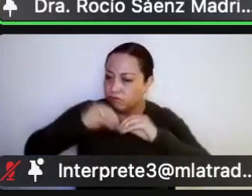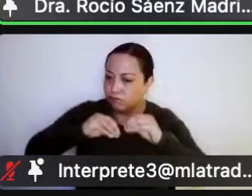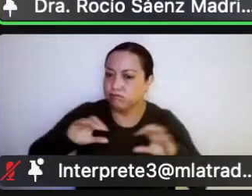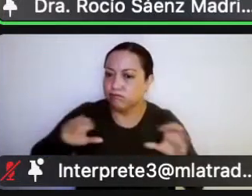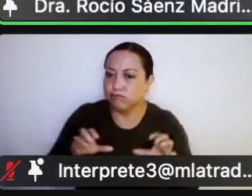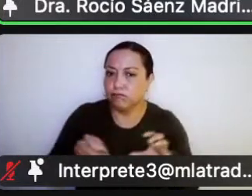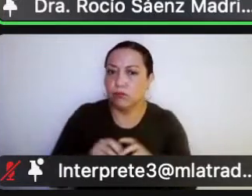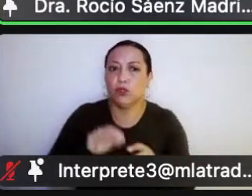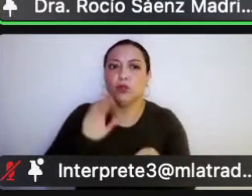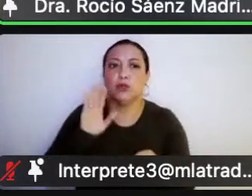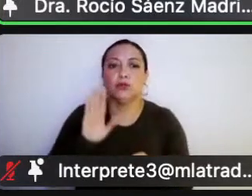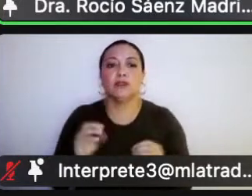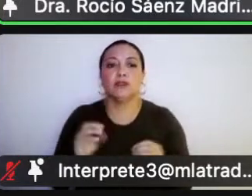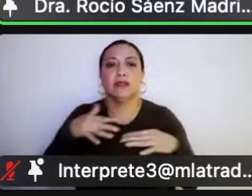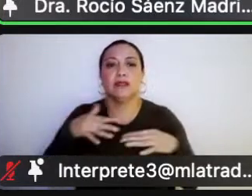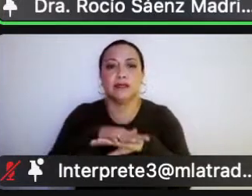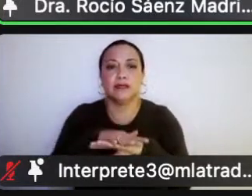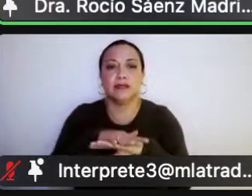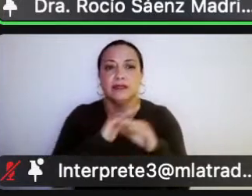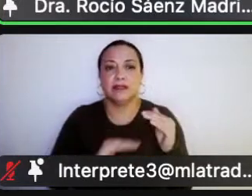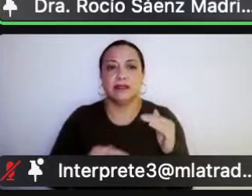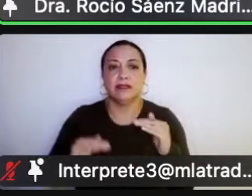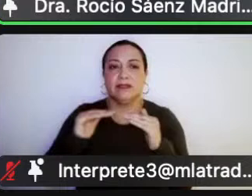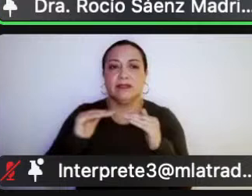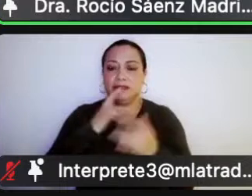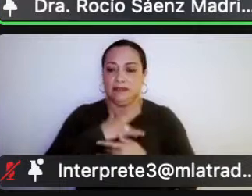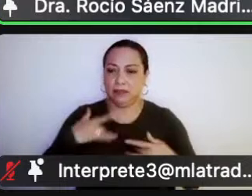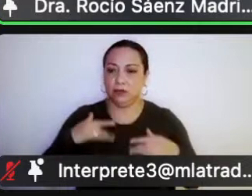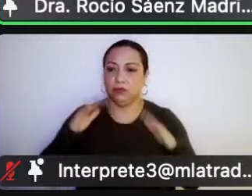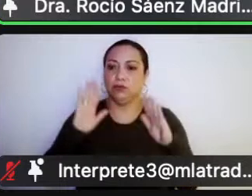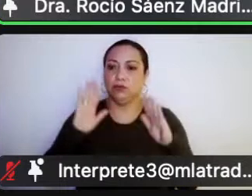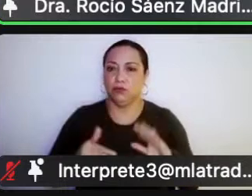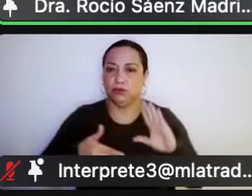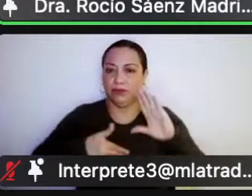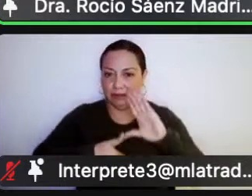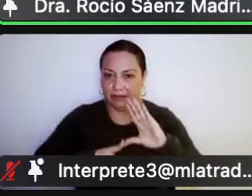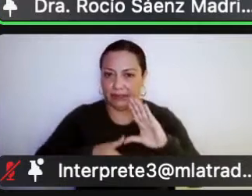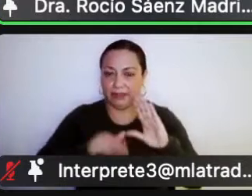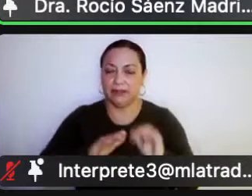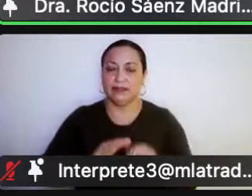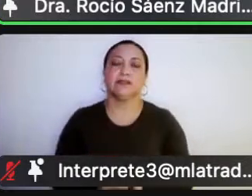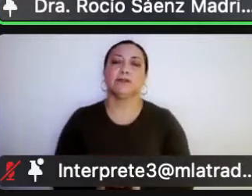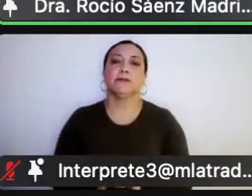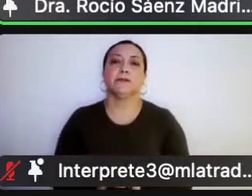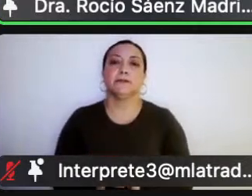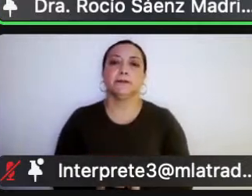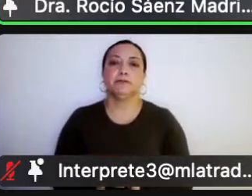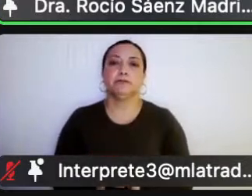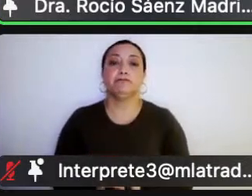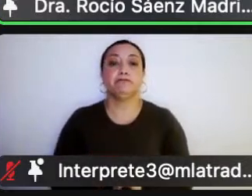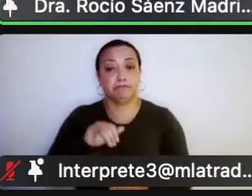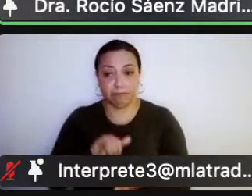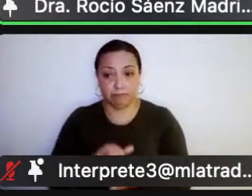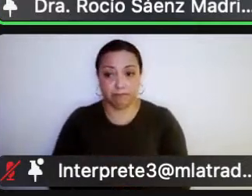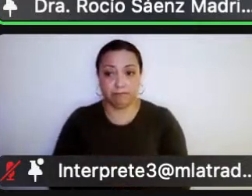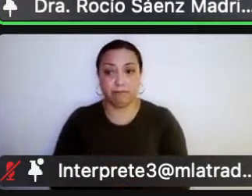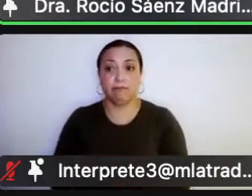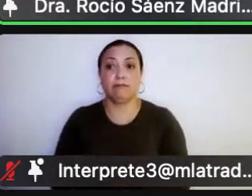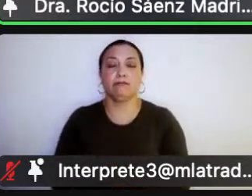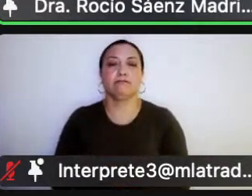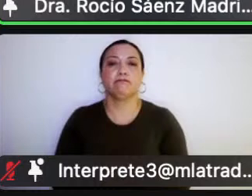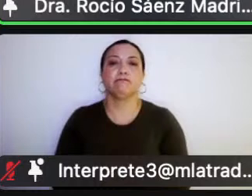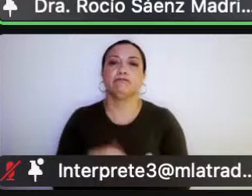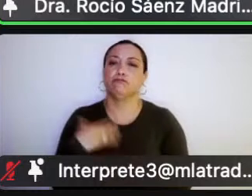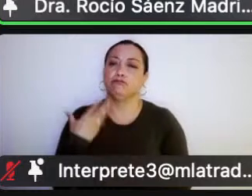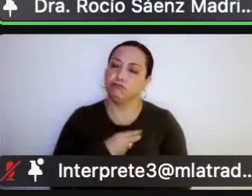been developing in the equality network in the Americas, in which